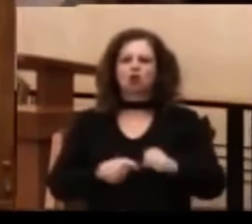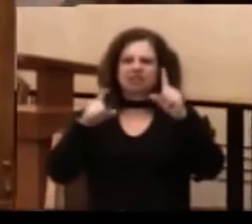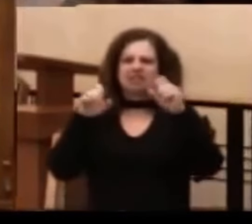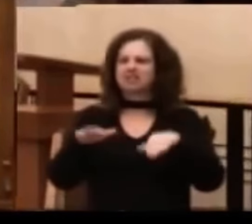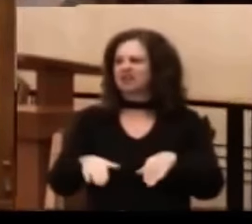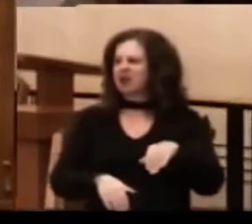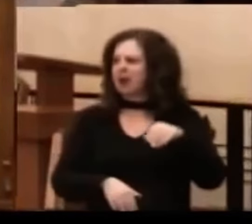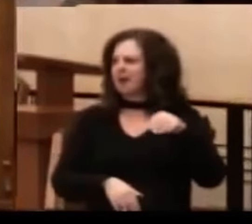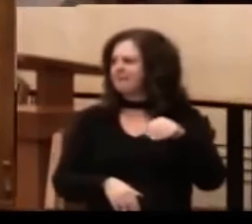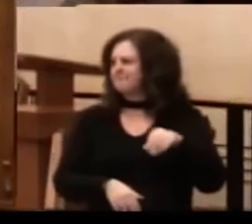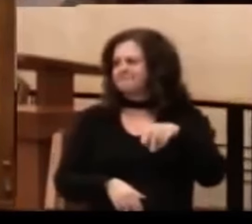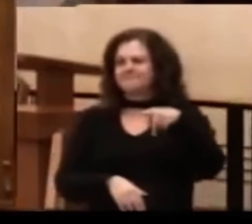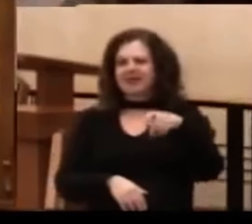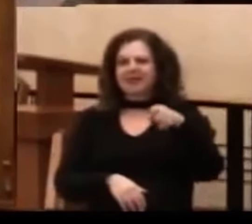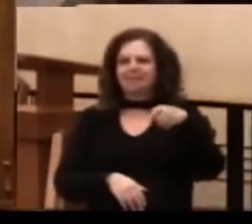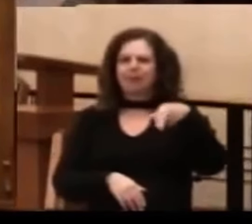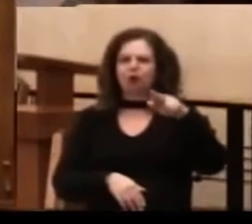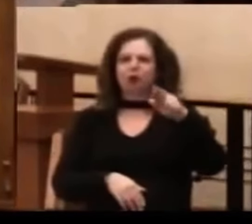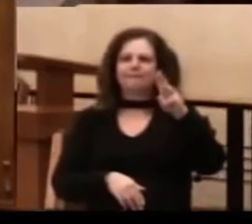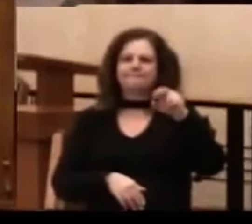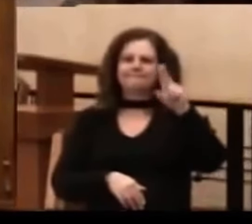guy,